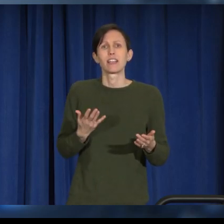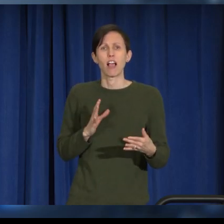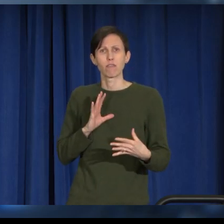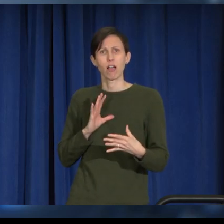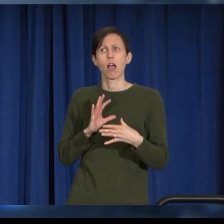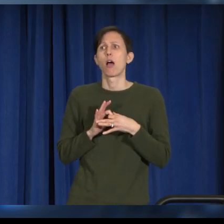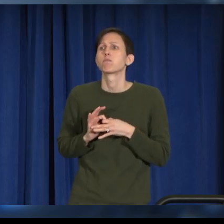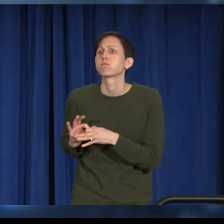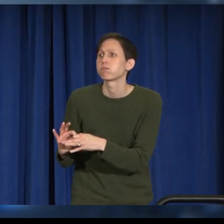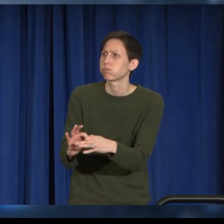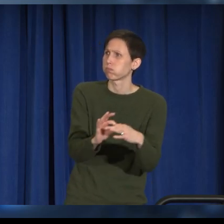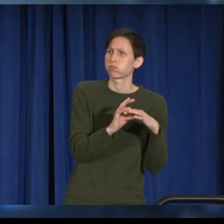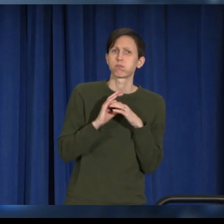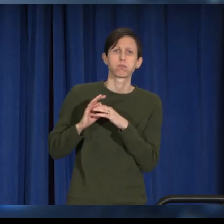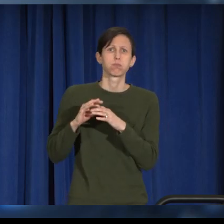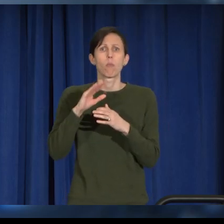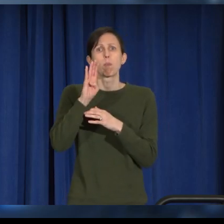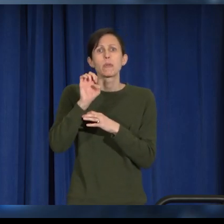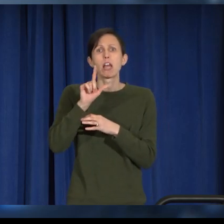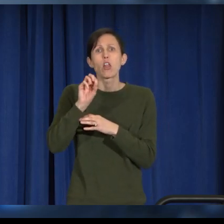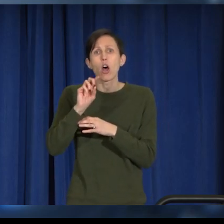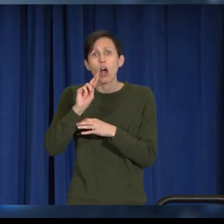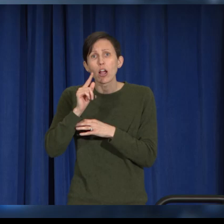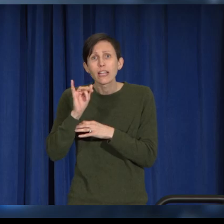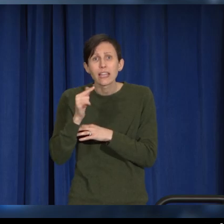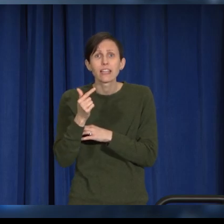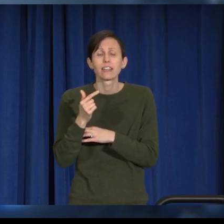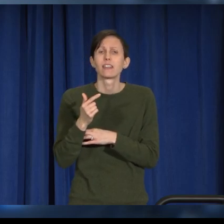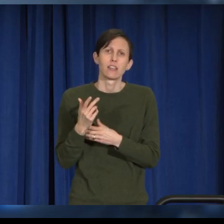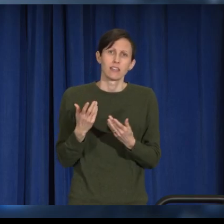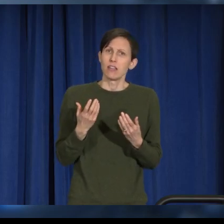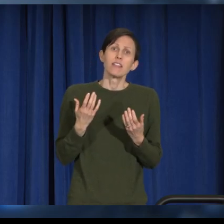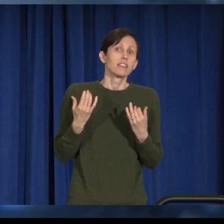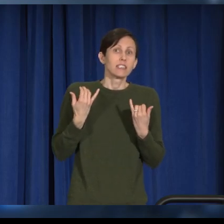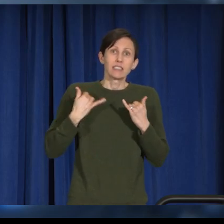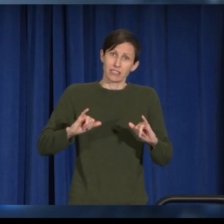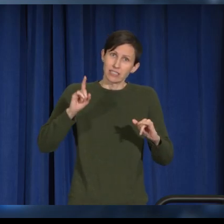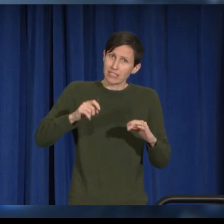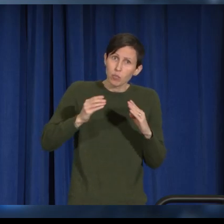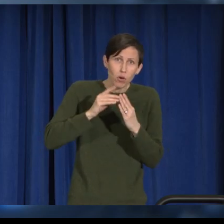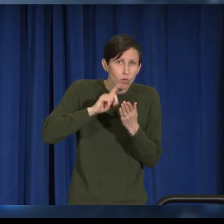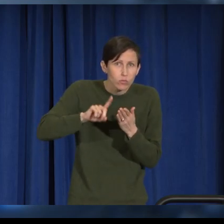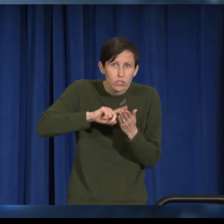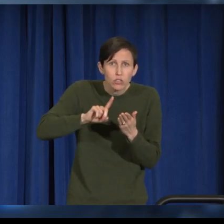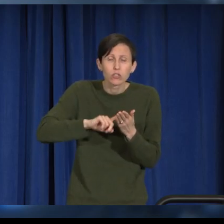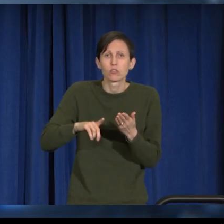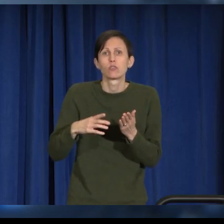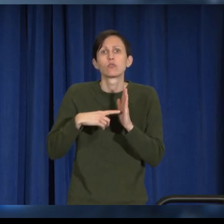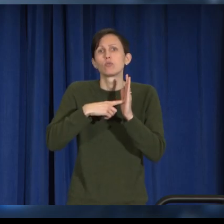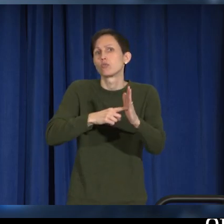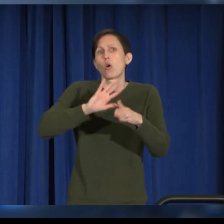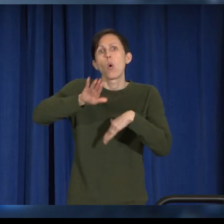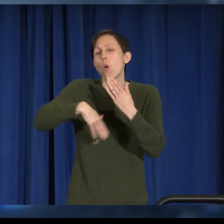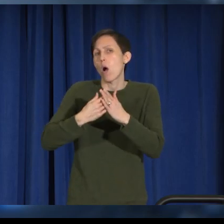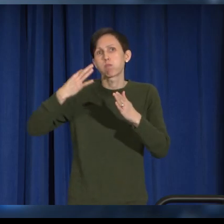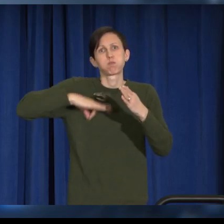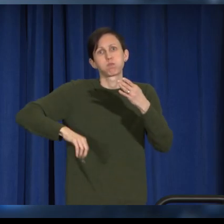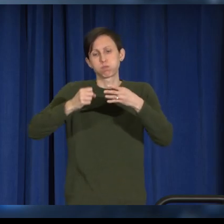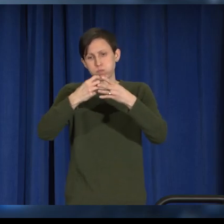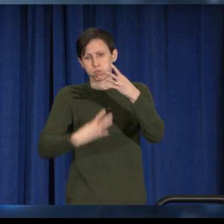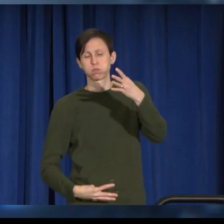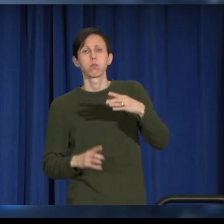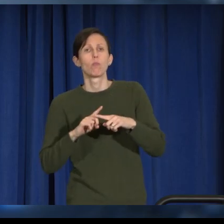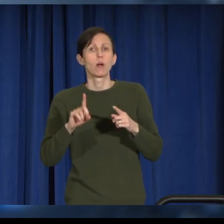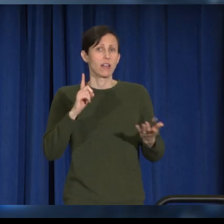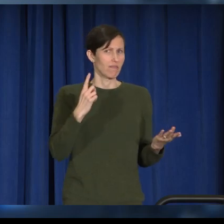at so many different levels that we still need to research and identify. But I think most importantly, through